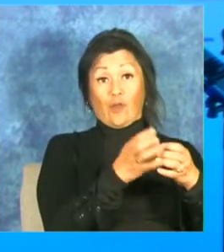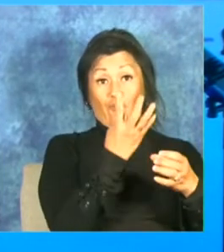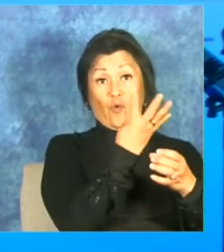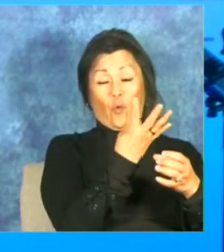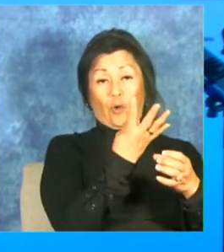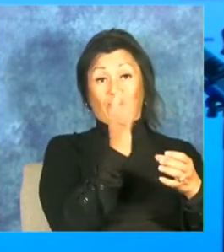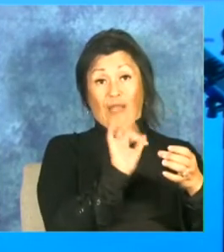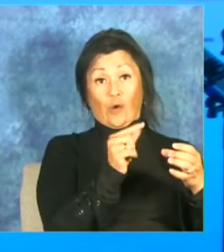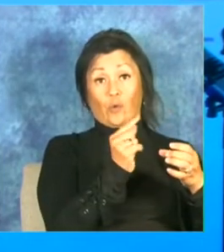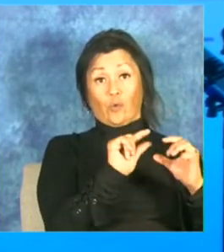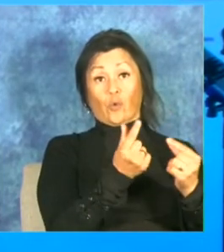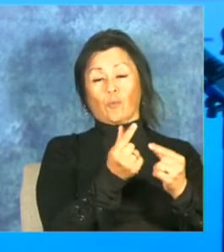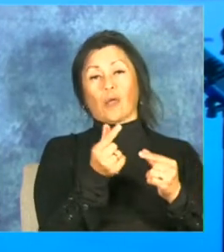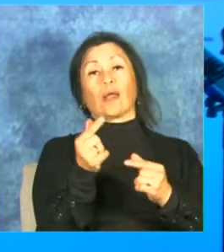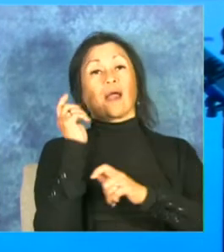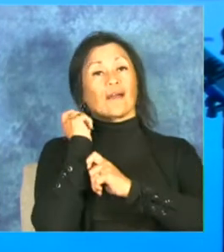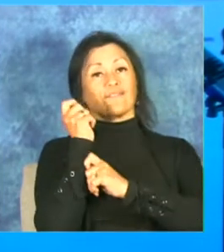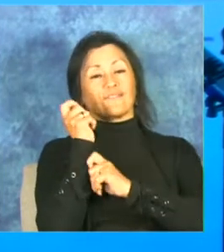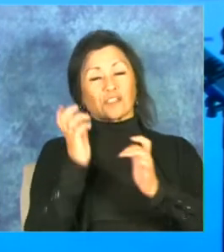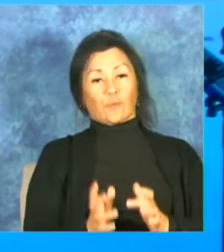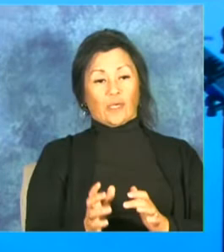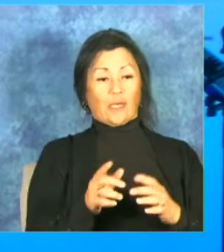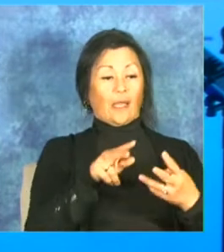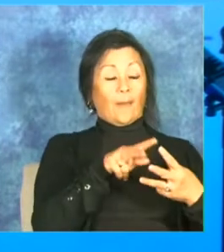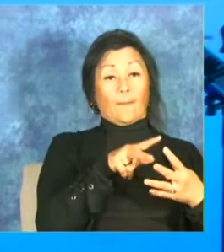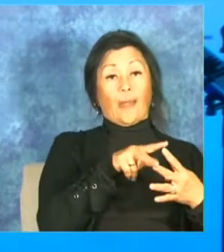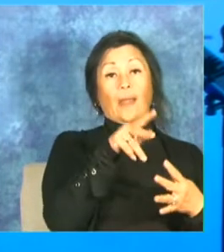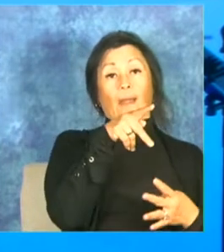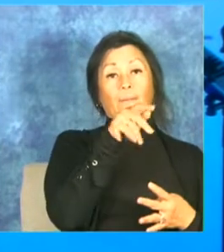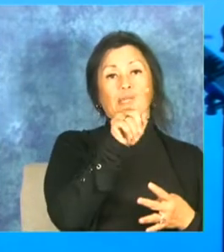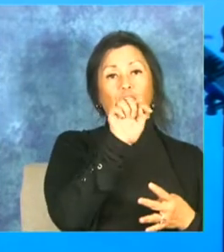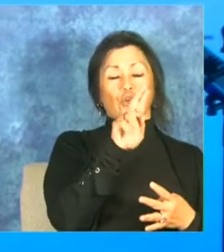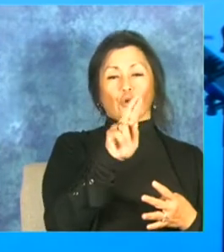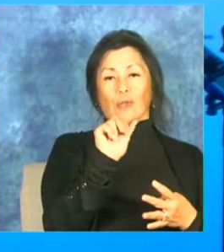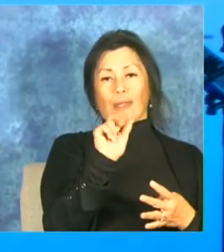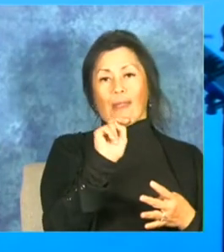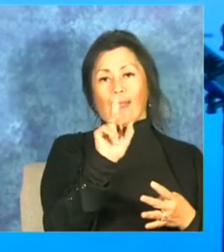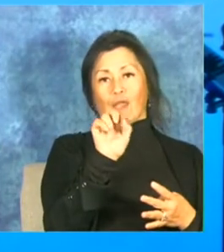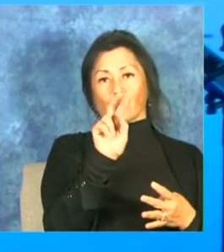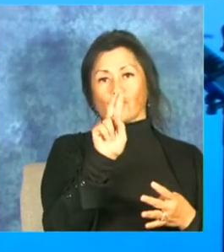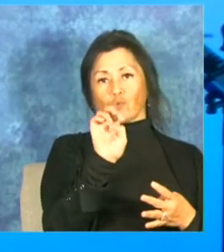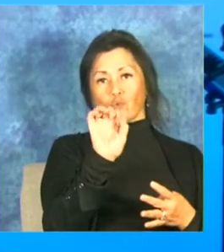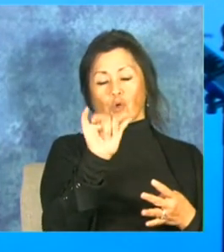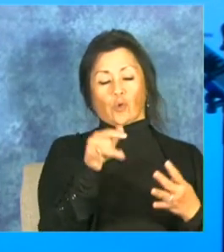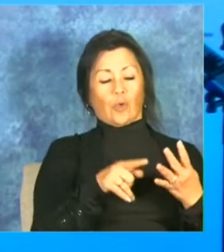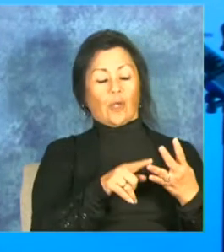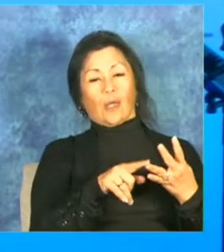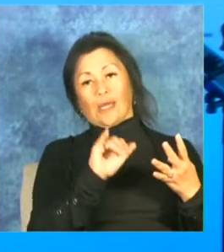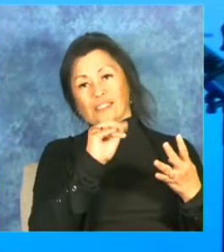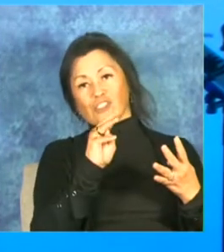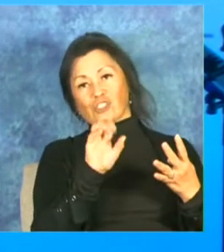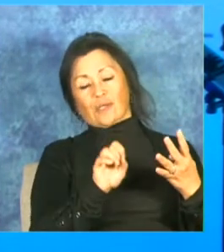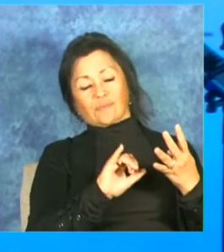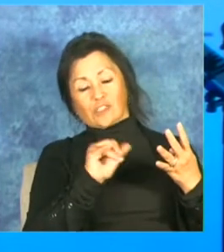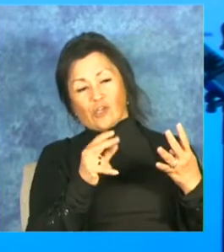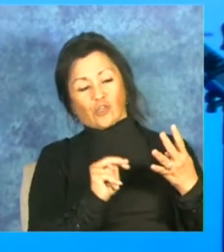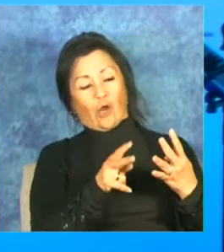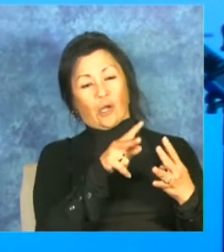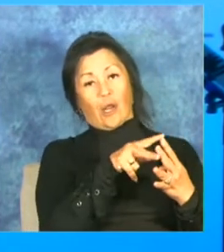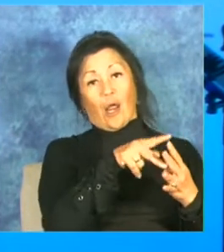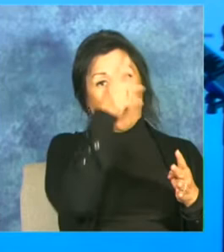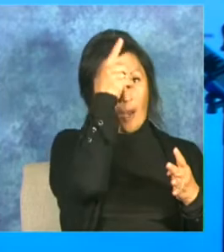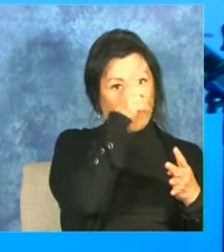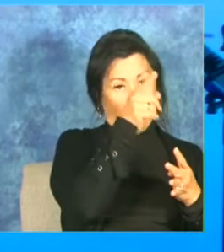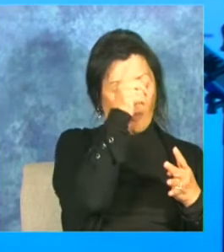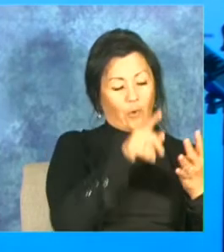fishermen. Peter and Andrew were brothers, and James and John were brothers. Now, these four guys had a